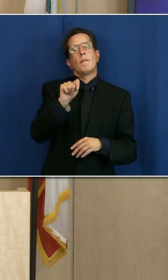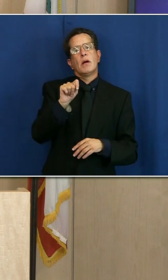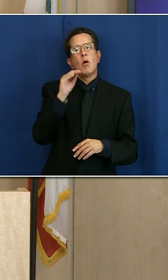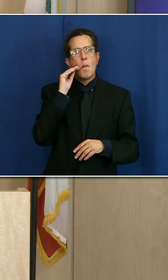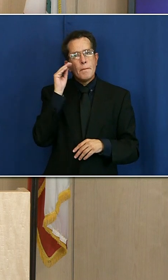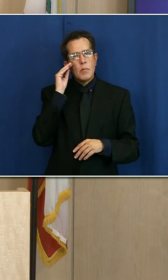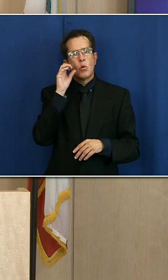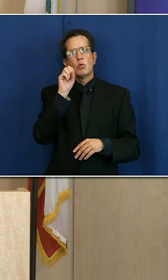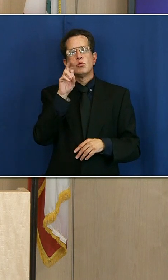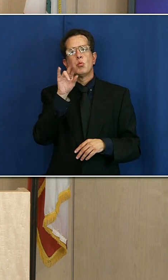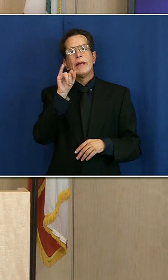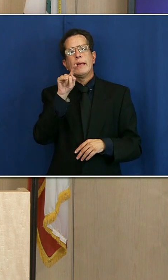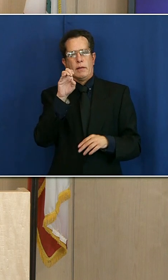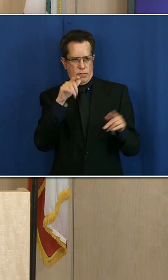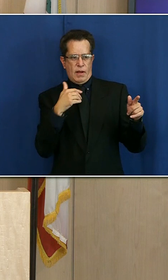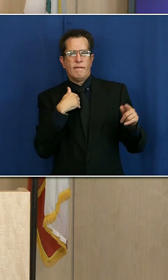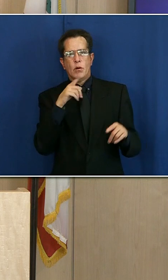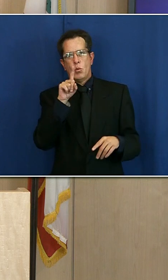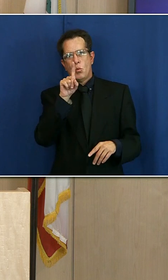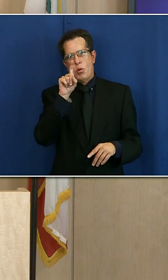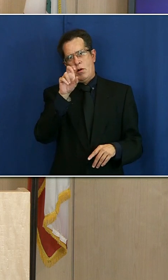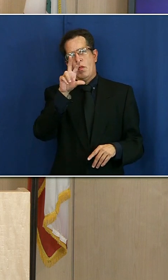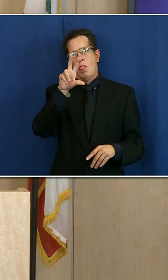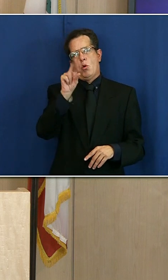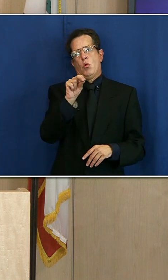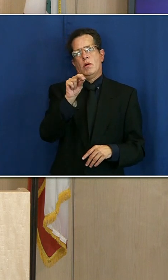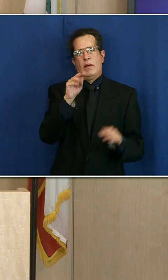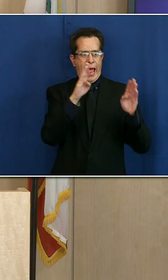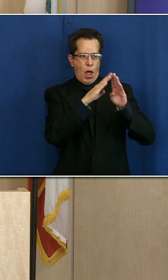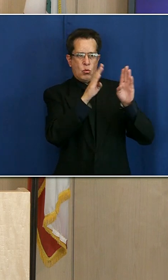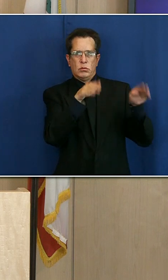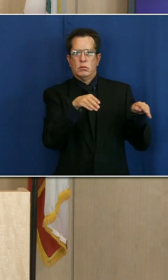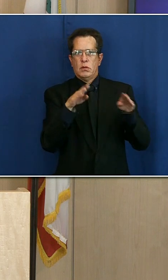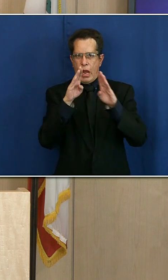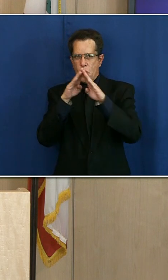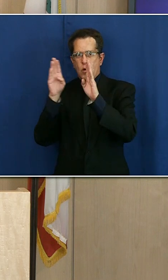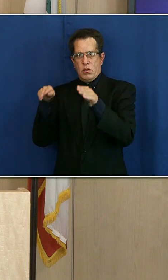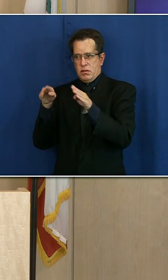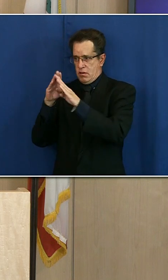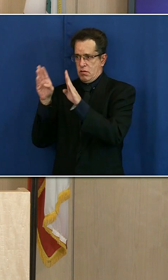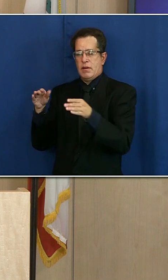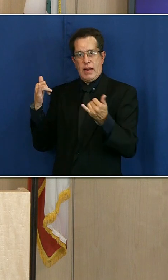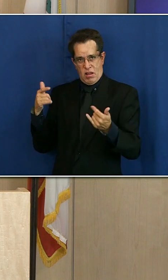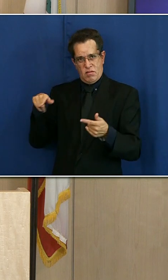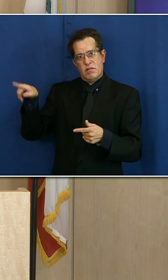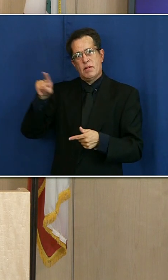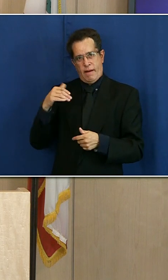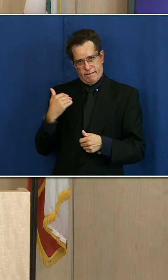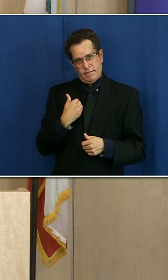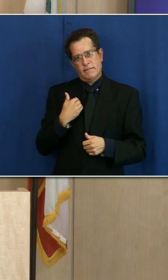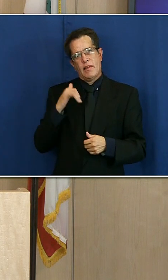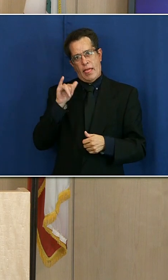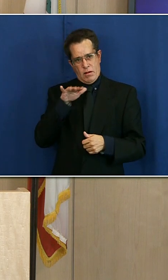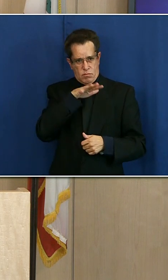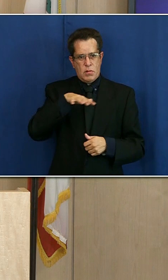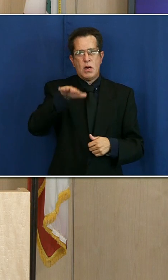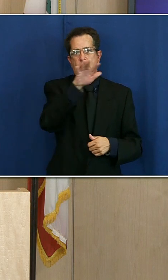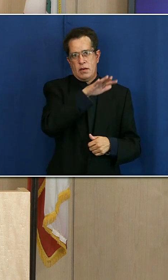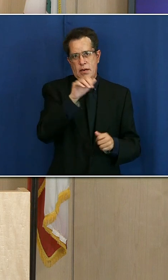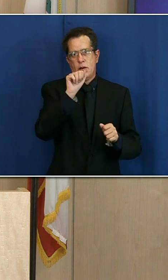or suite styles, locations for housing. And so we have that designated inventory